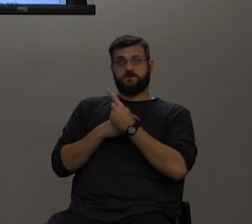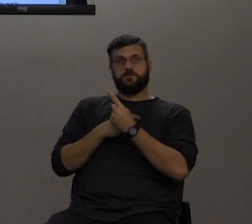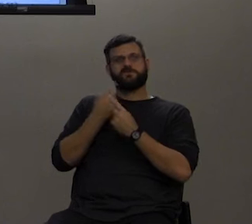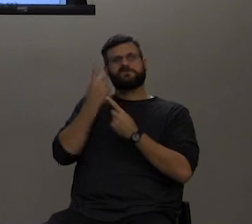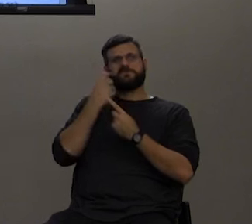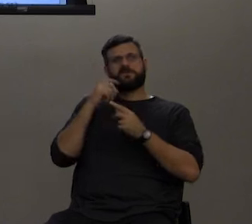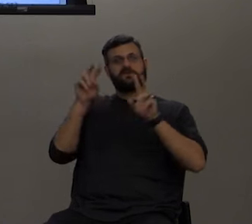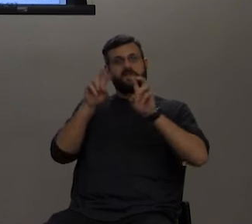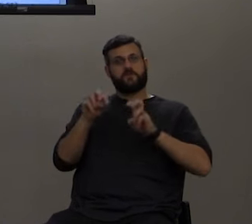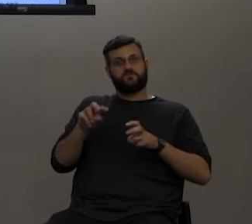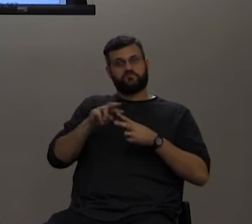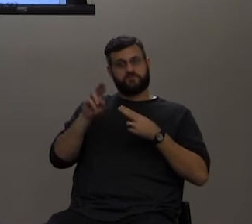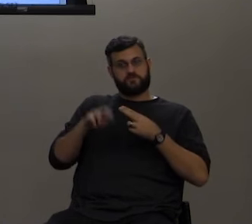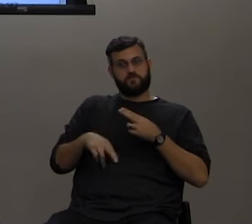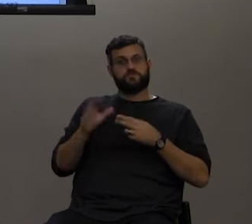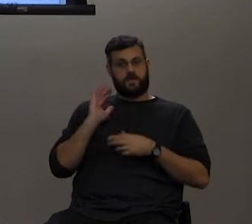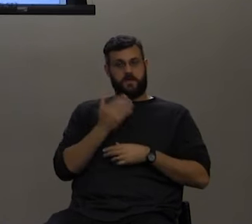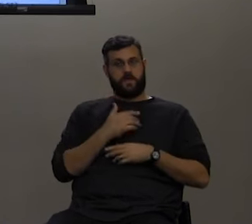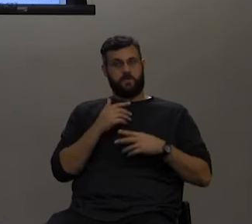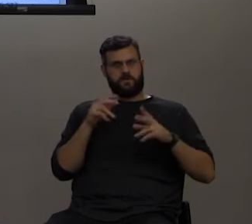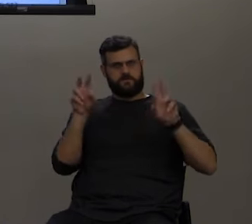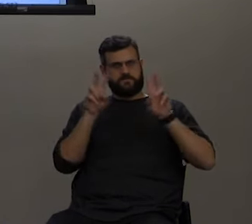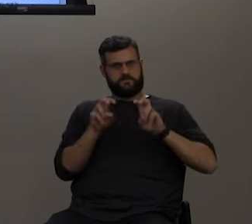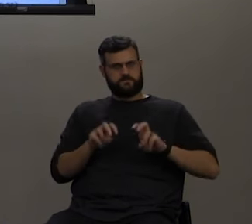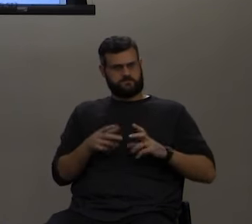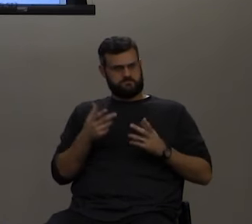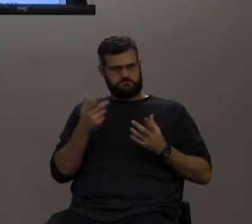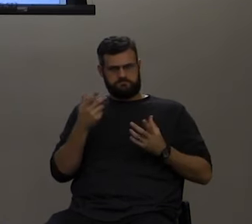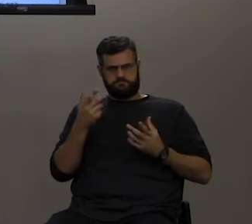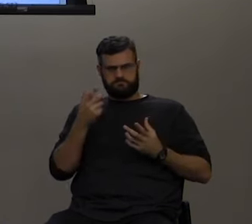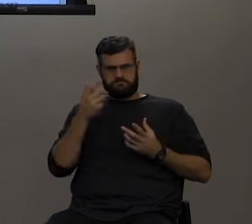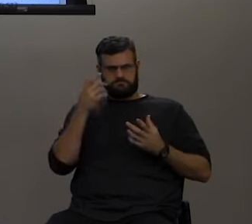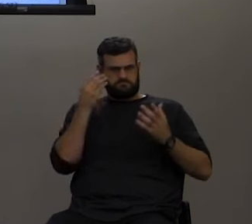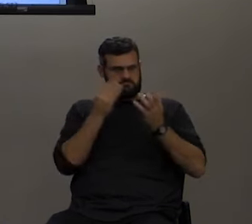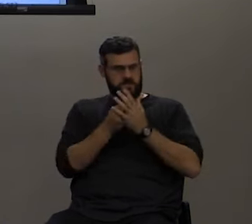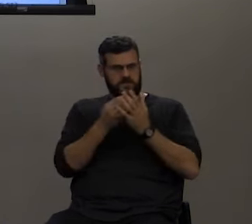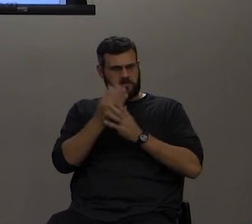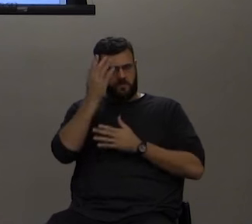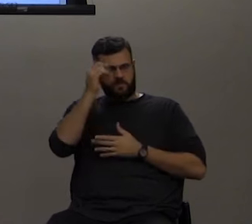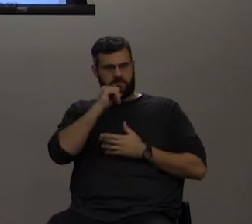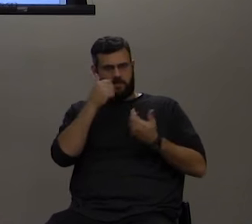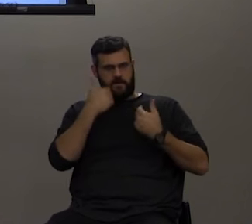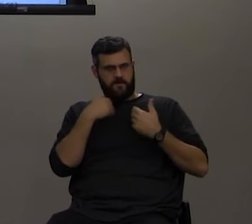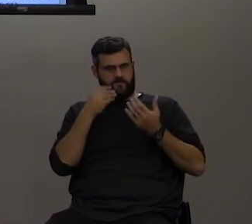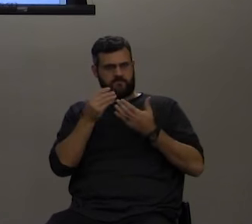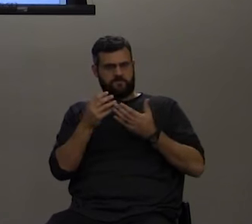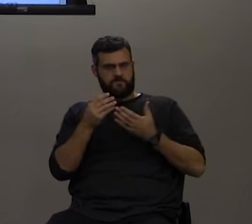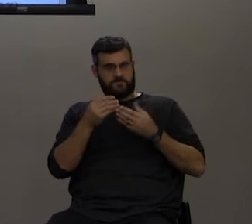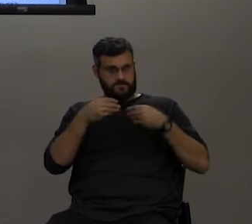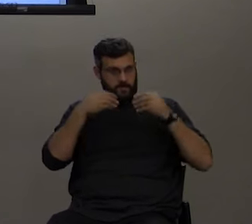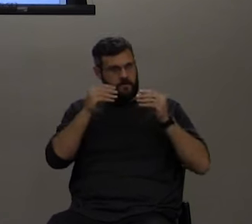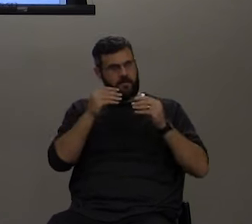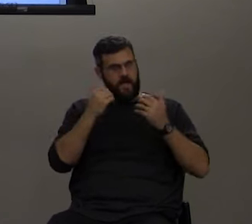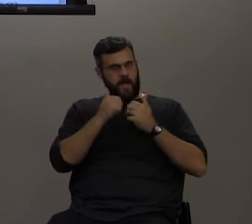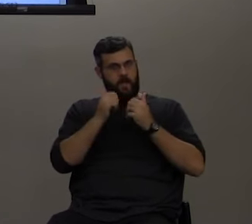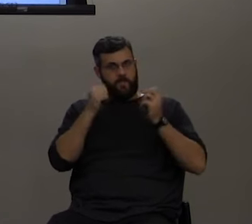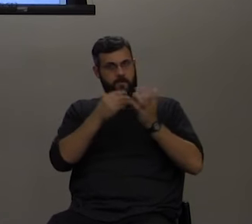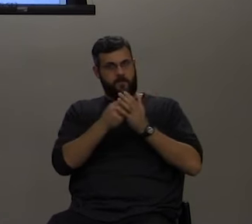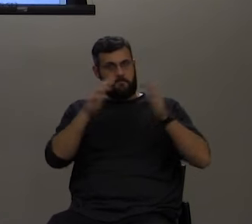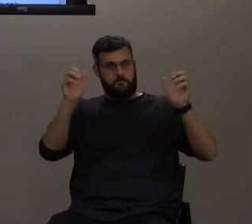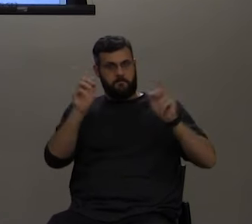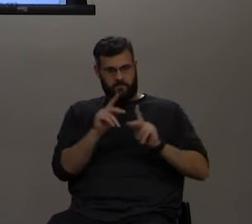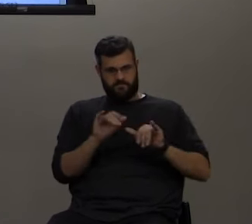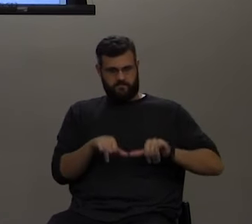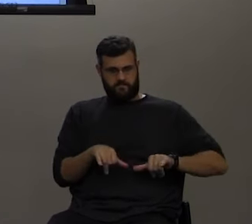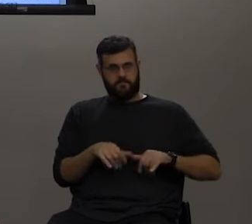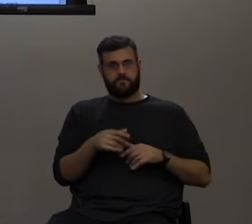the analysis of our assessment of what of whatever leaking sales we have could we realistically bring back to our community.